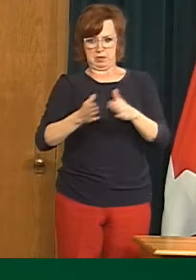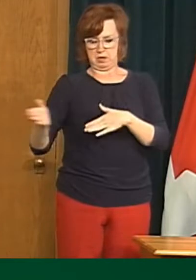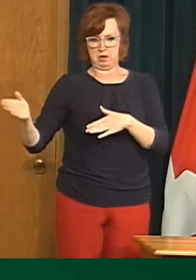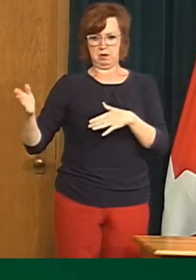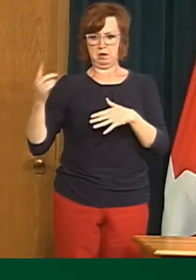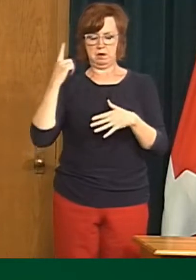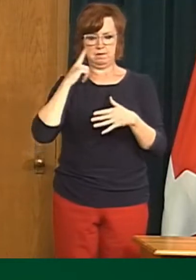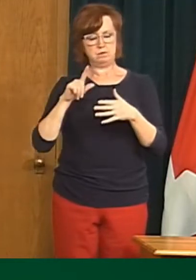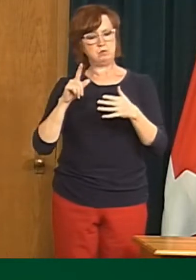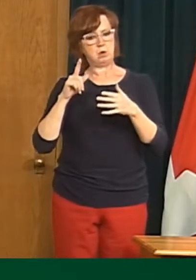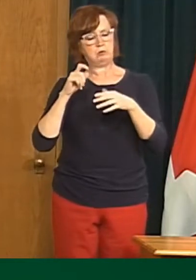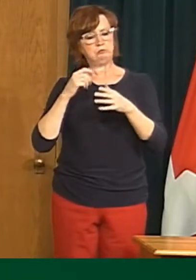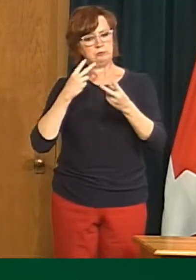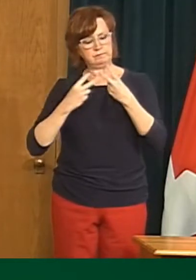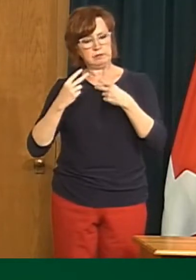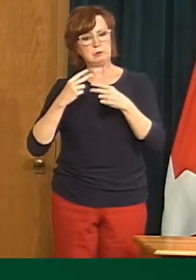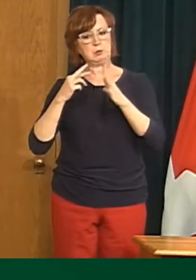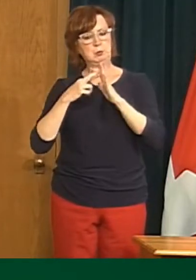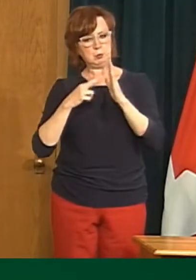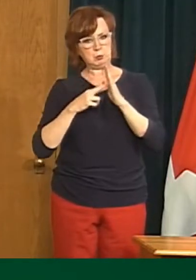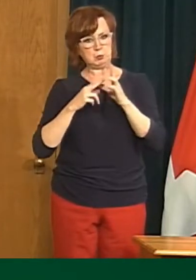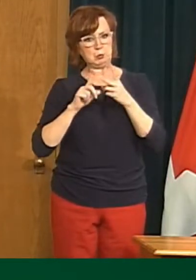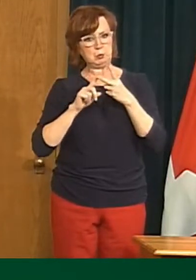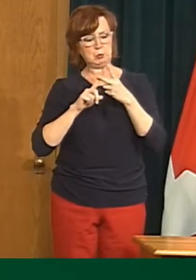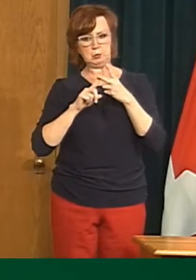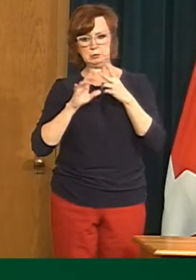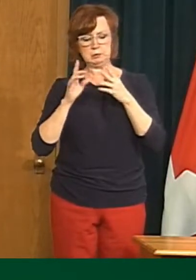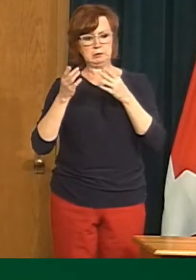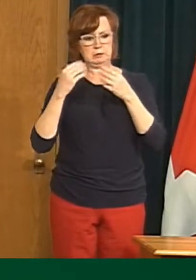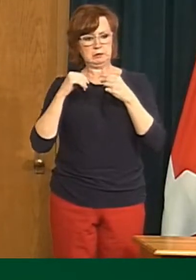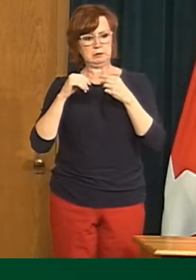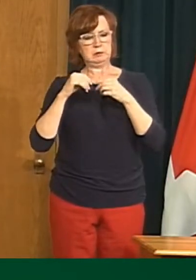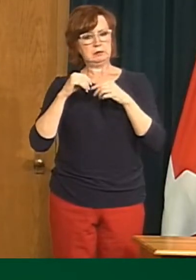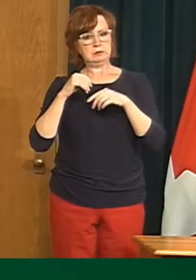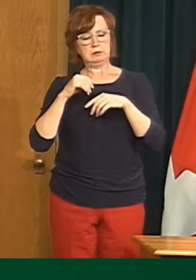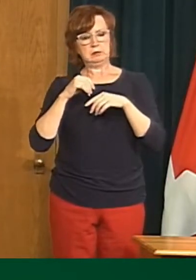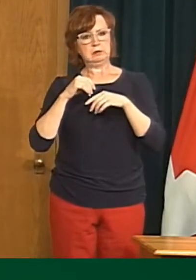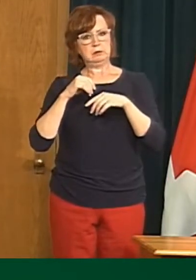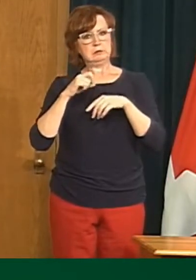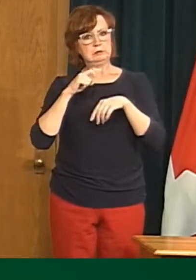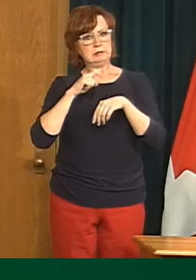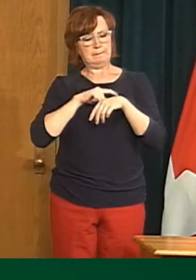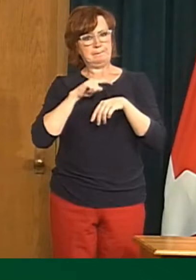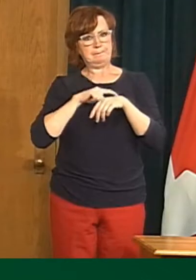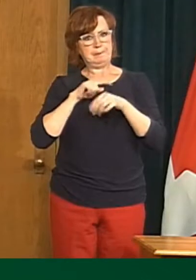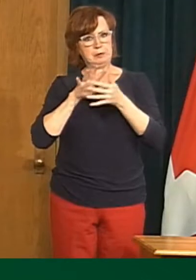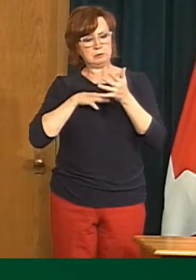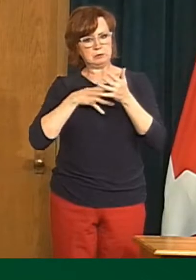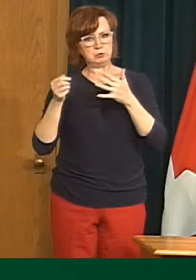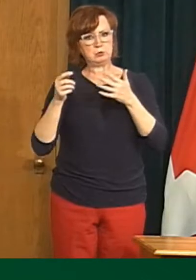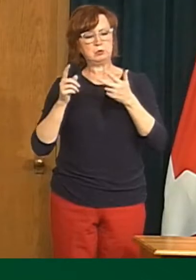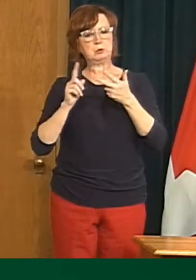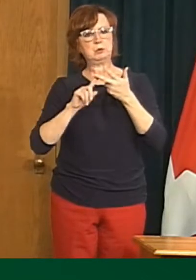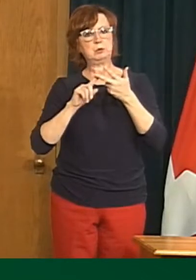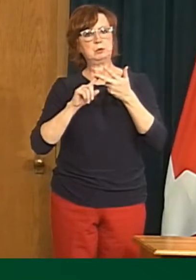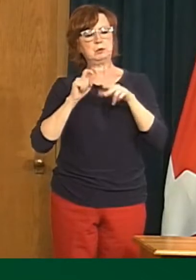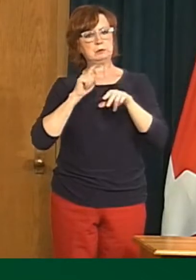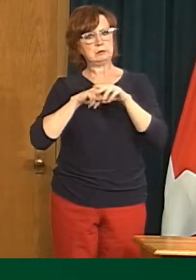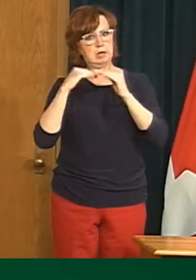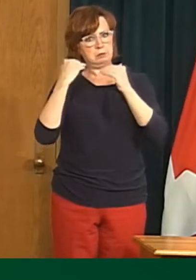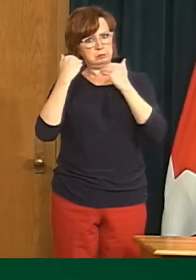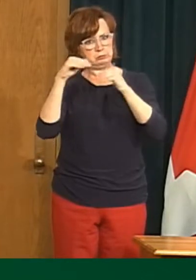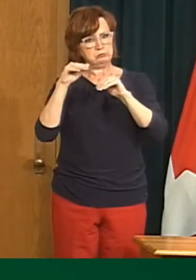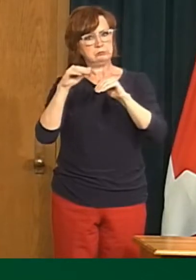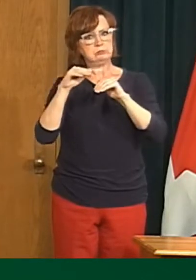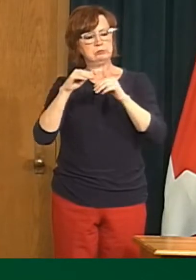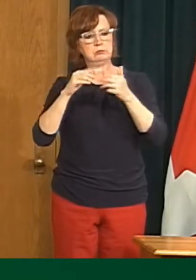timely guidelines around how patients are visited by family and loved ones. The panel's meeting weekly